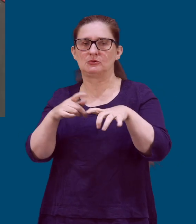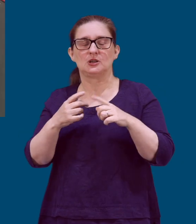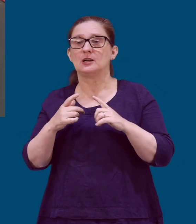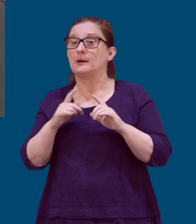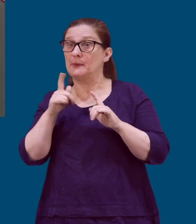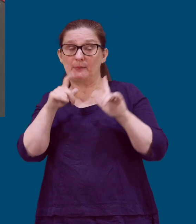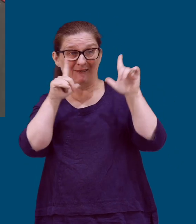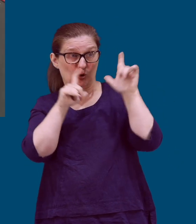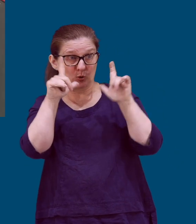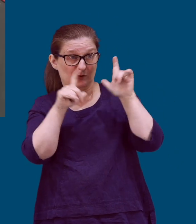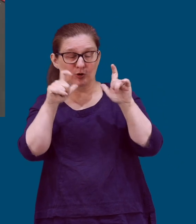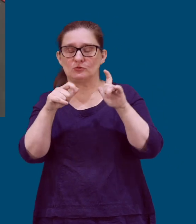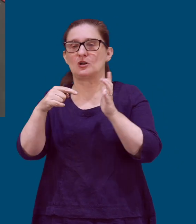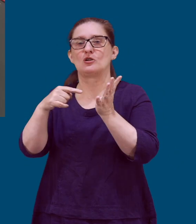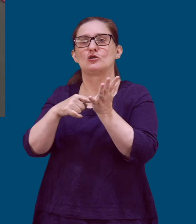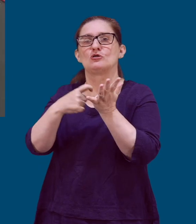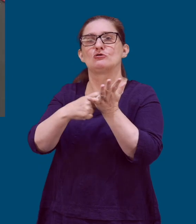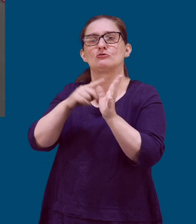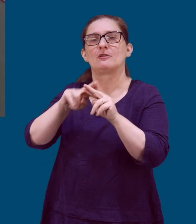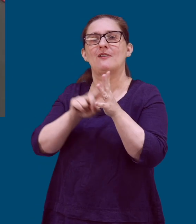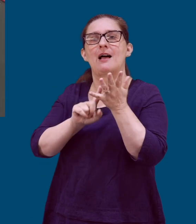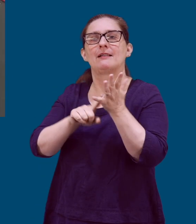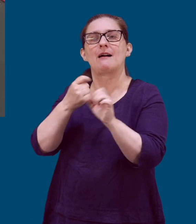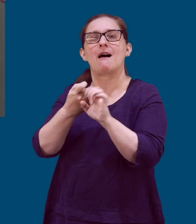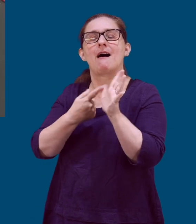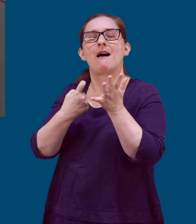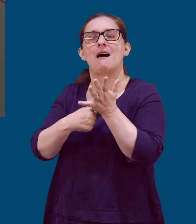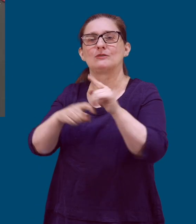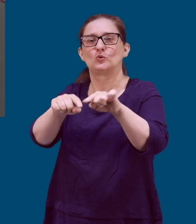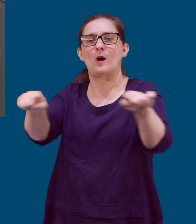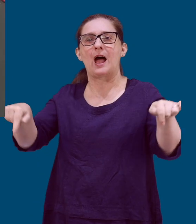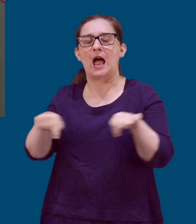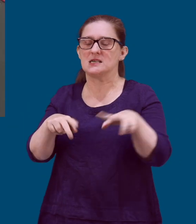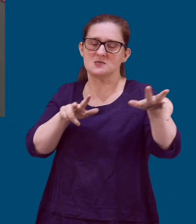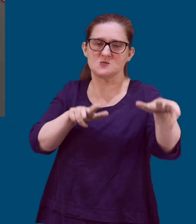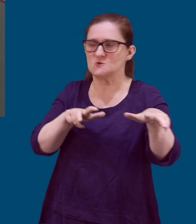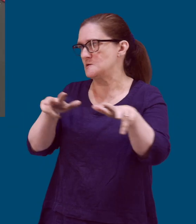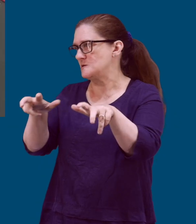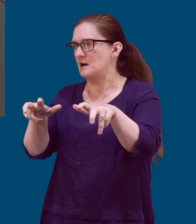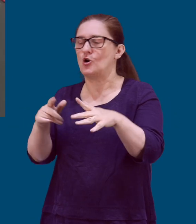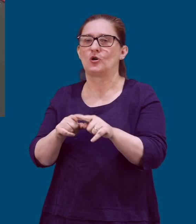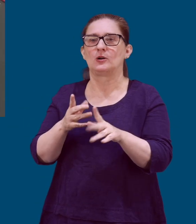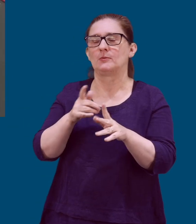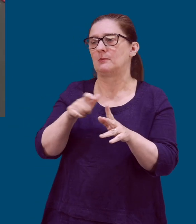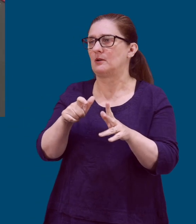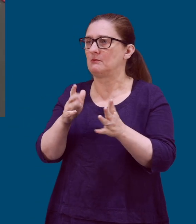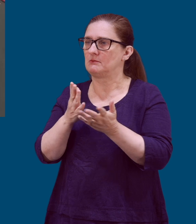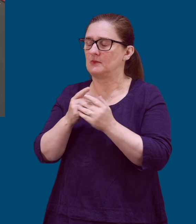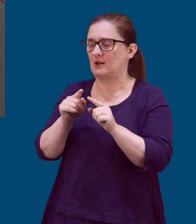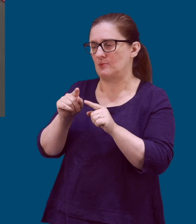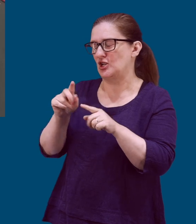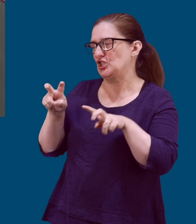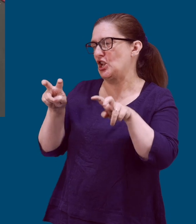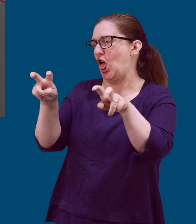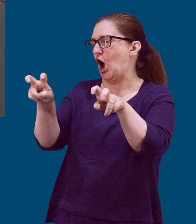take photographs in Trafalgar Square. Or else they're gods, filling houses of worship, living embodiment of